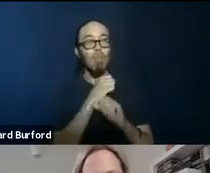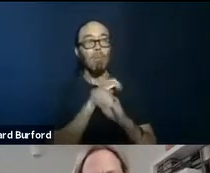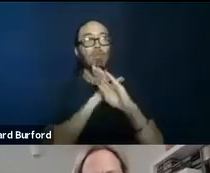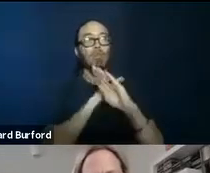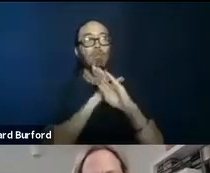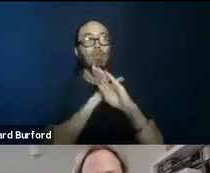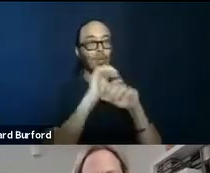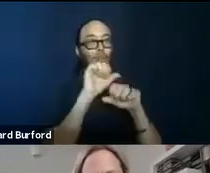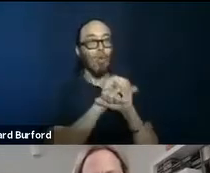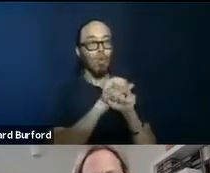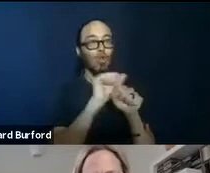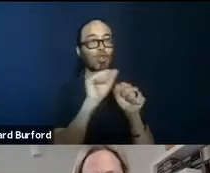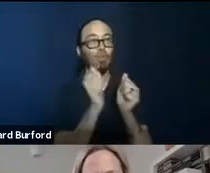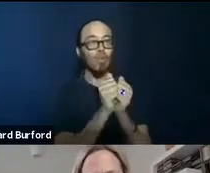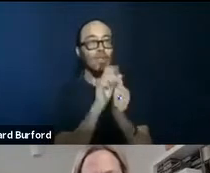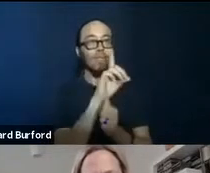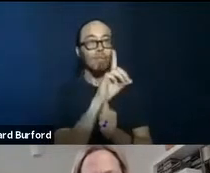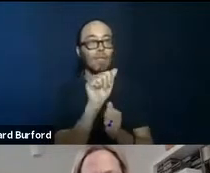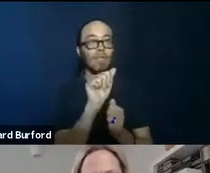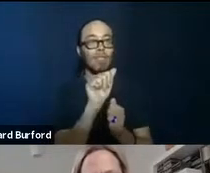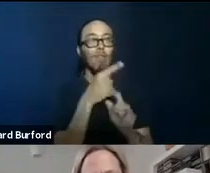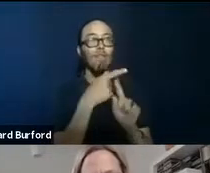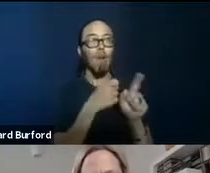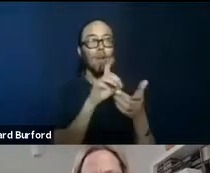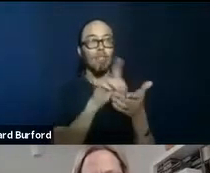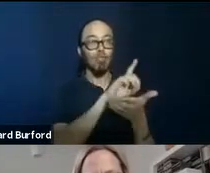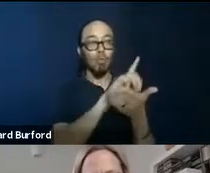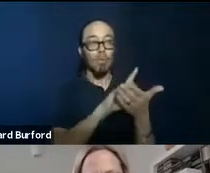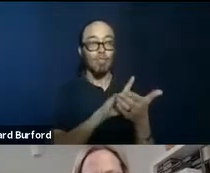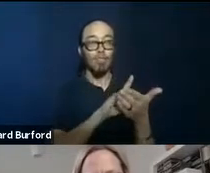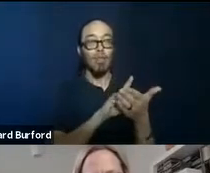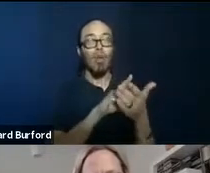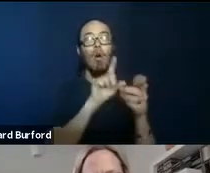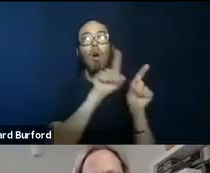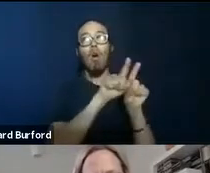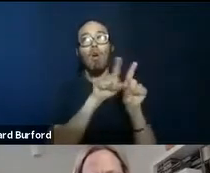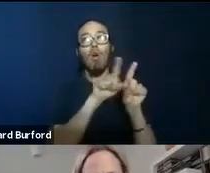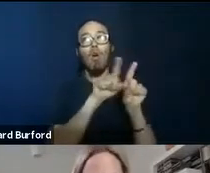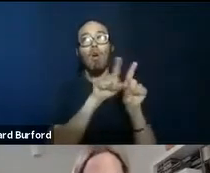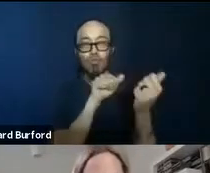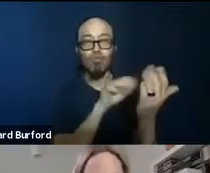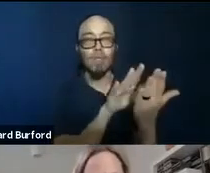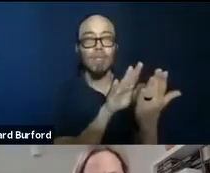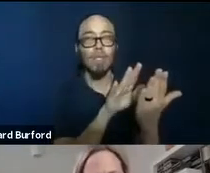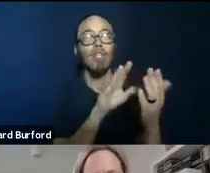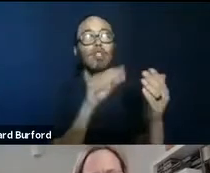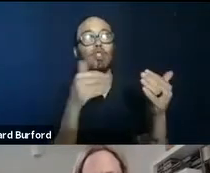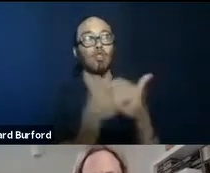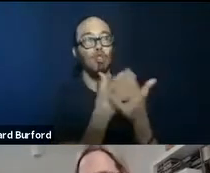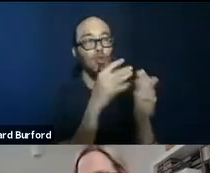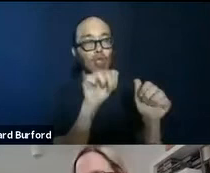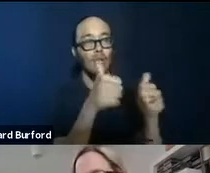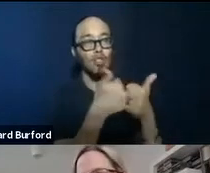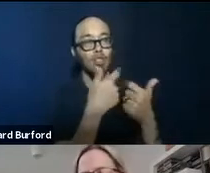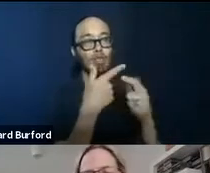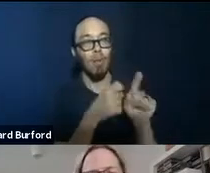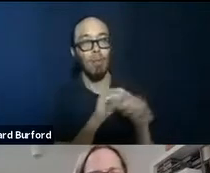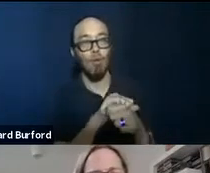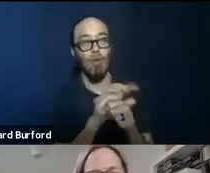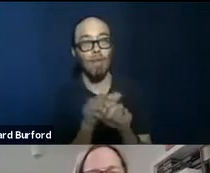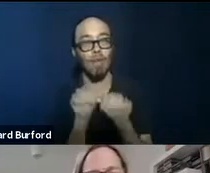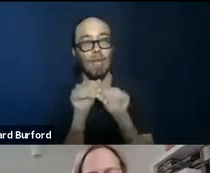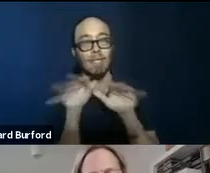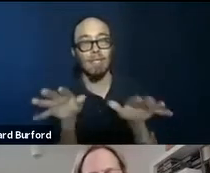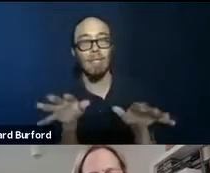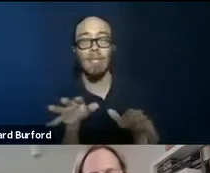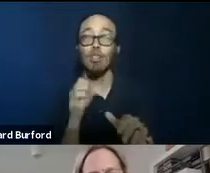from discrimination while also addressing the new challenges posed by COVID-19. And to that, I would just point out